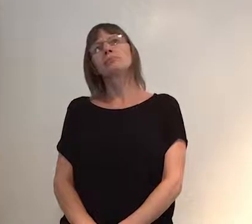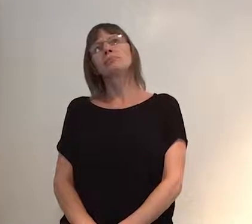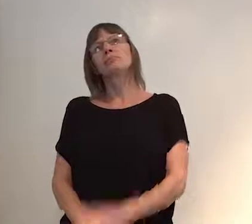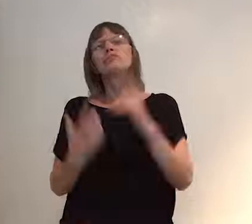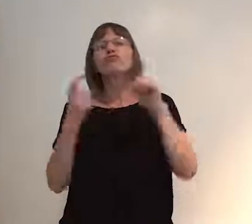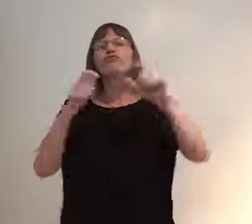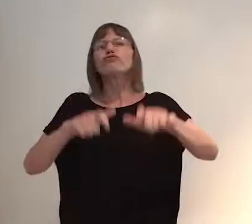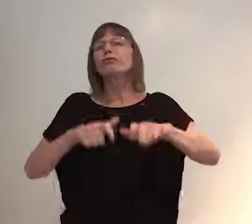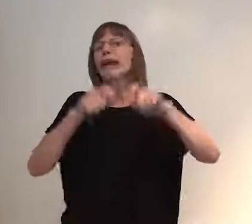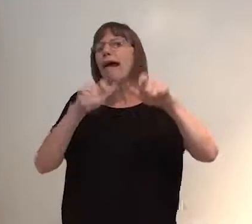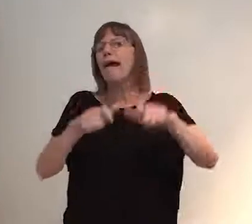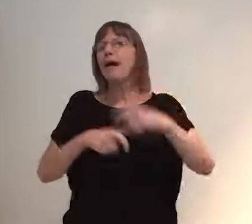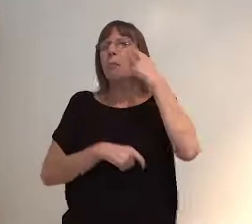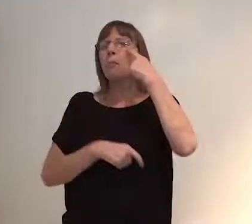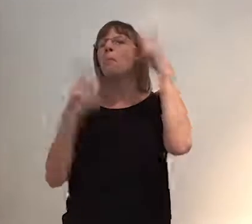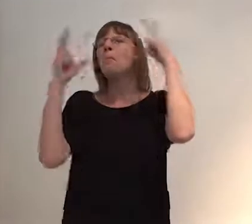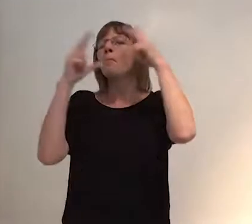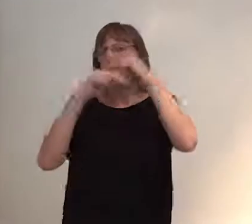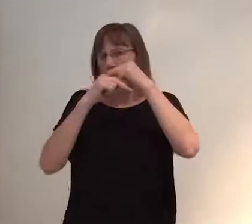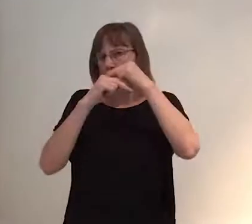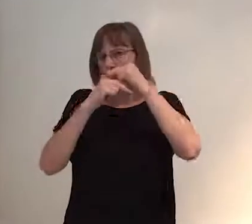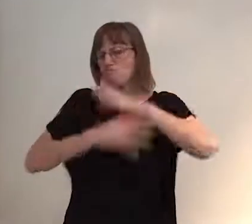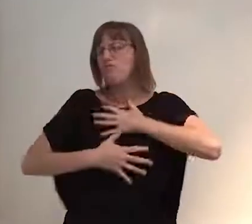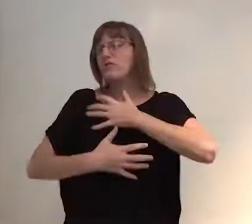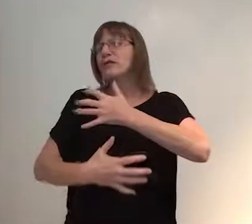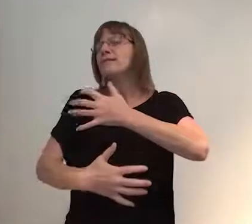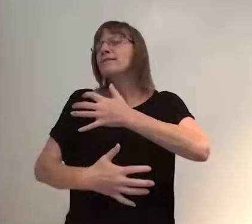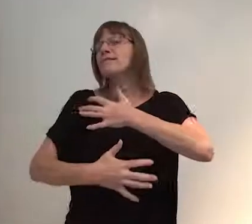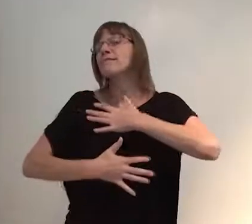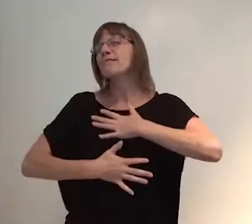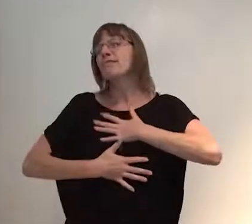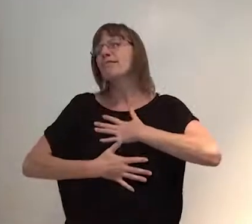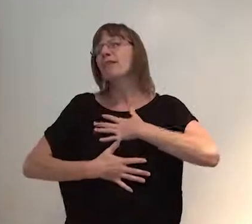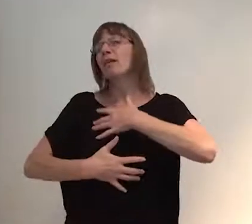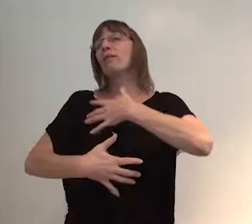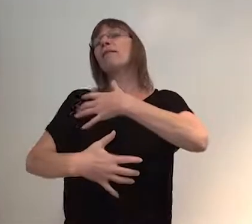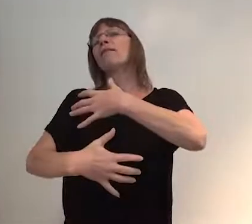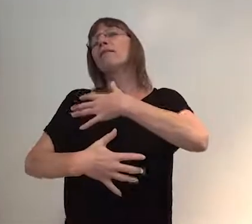And we just stay there with our eyes closed, breathing,